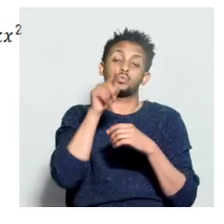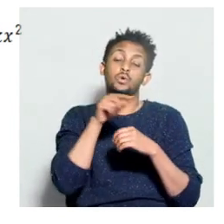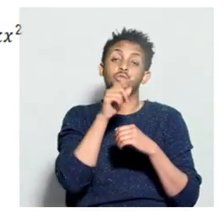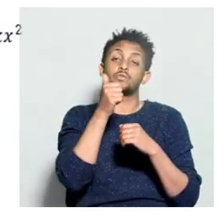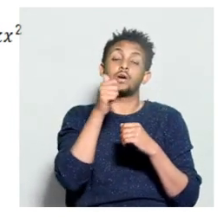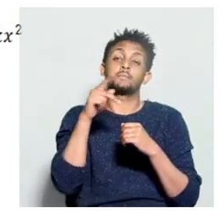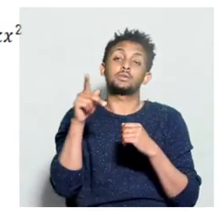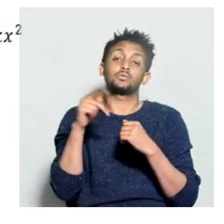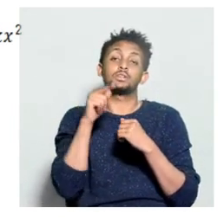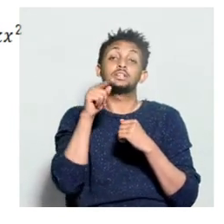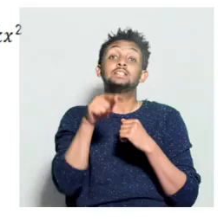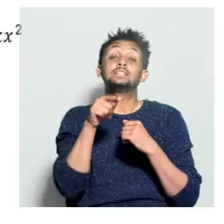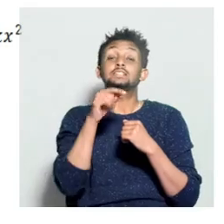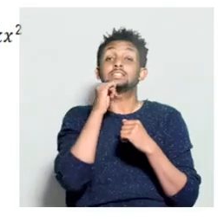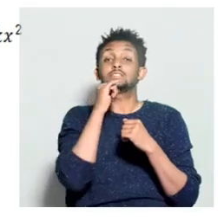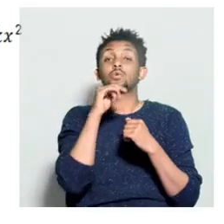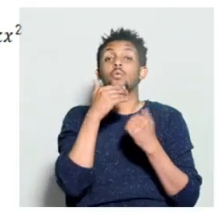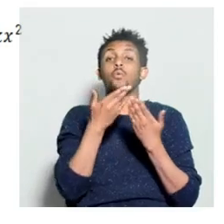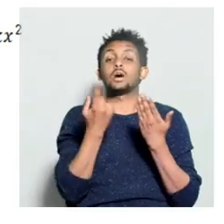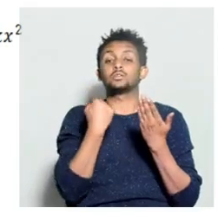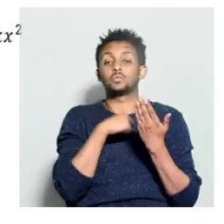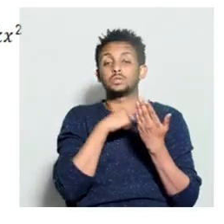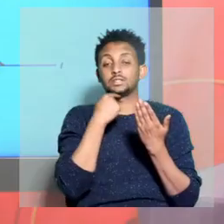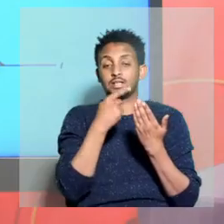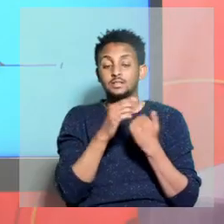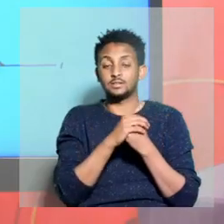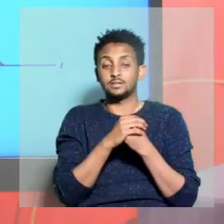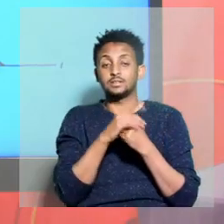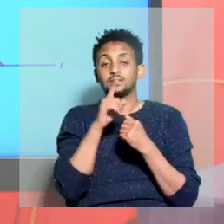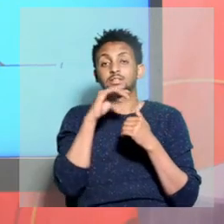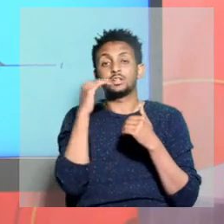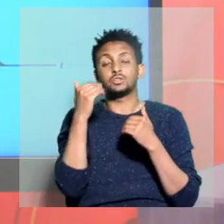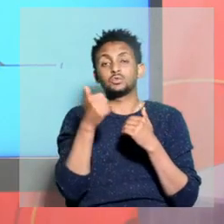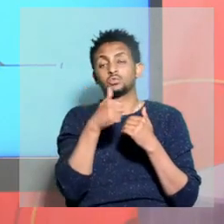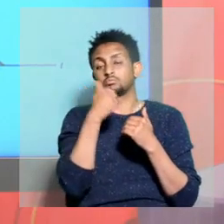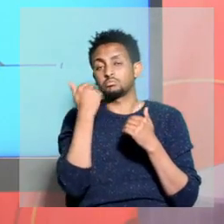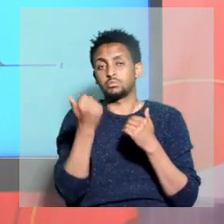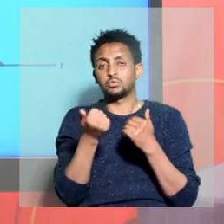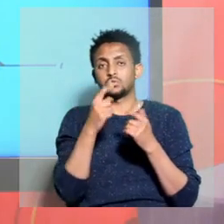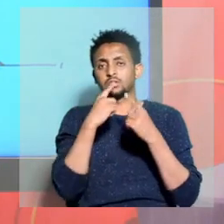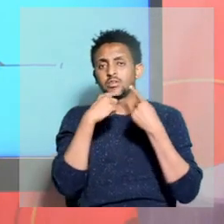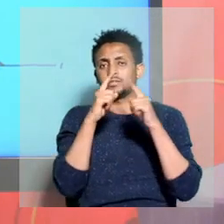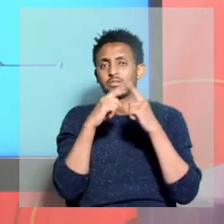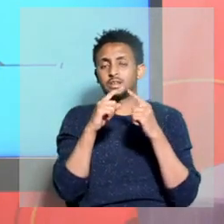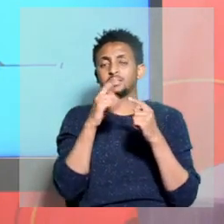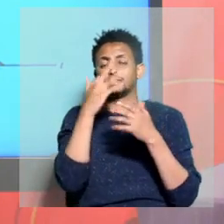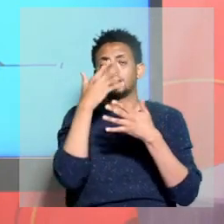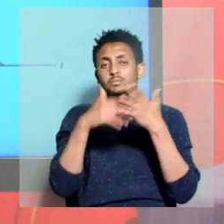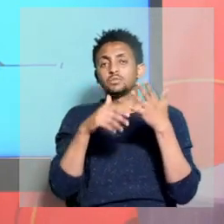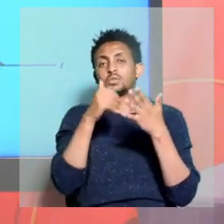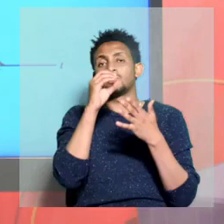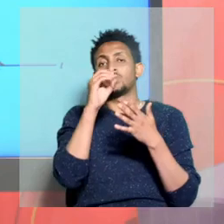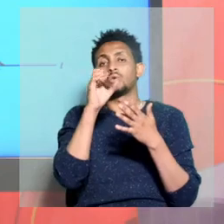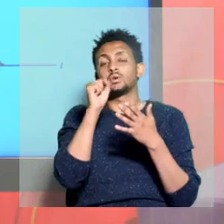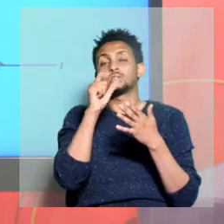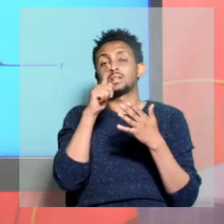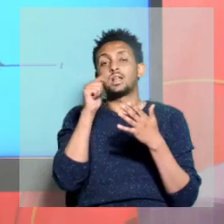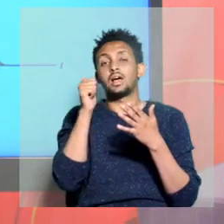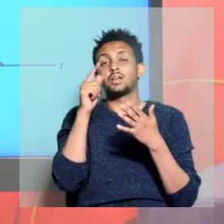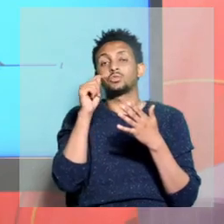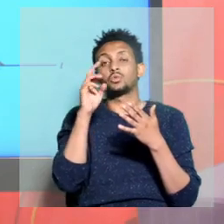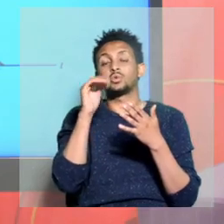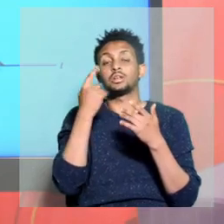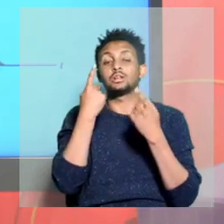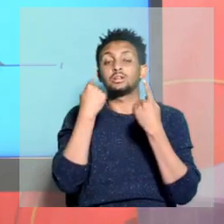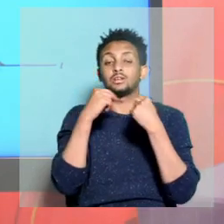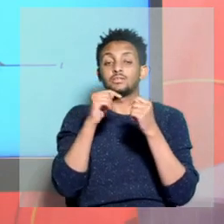the amplitude. This is what it says. There is also different types of oscillatory motion. So far we have been